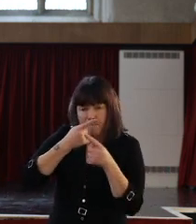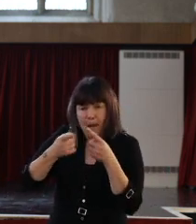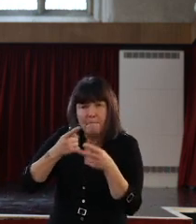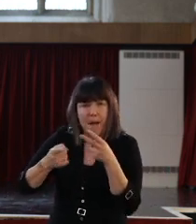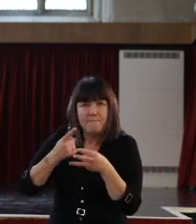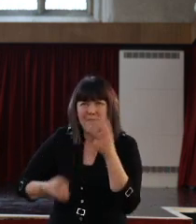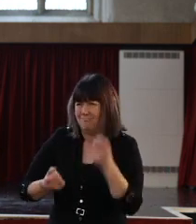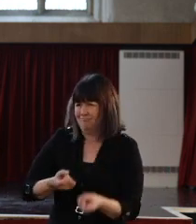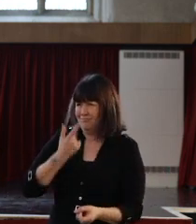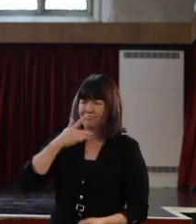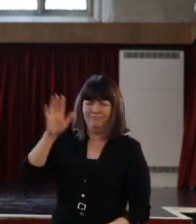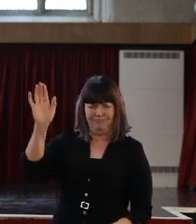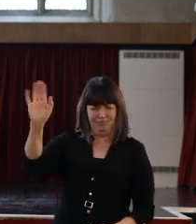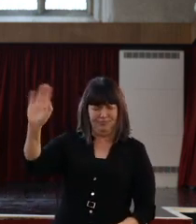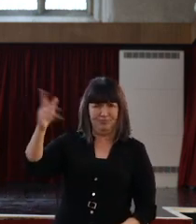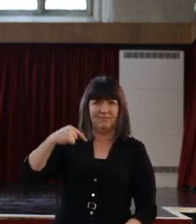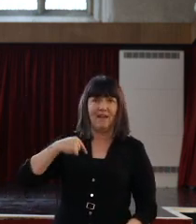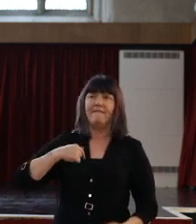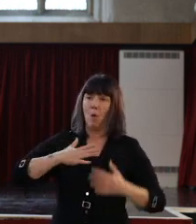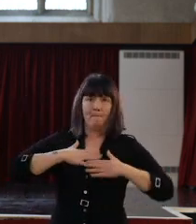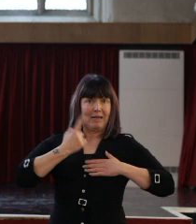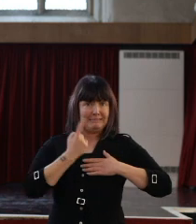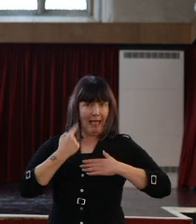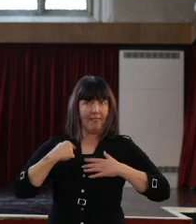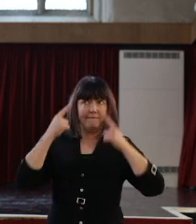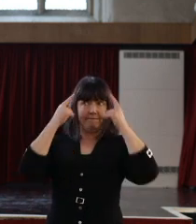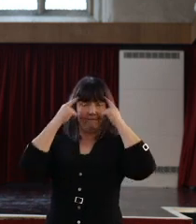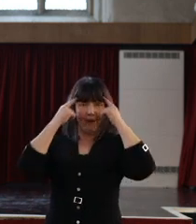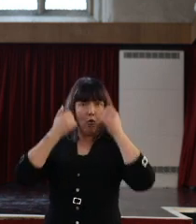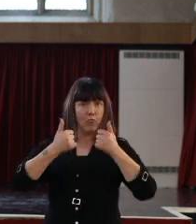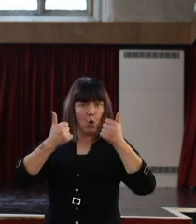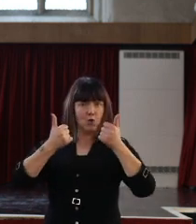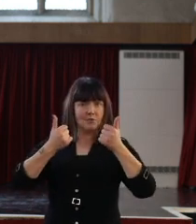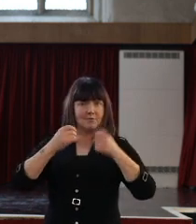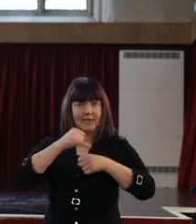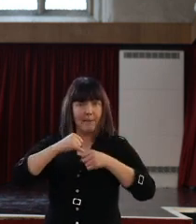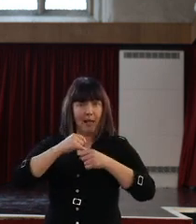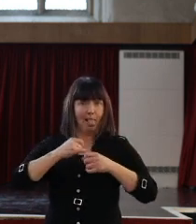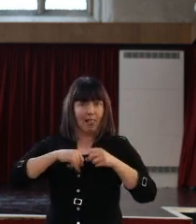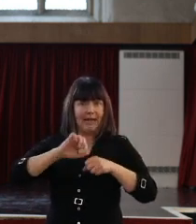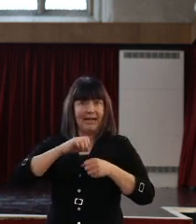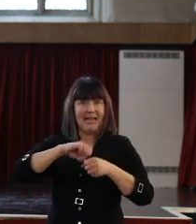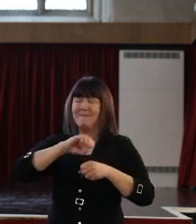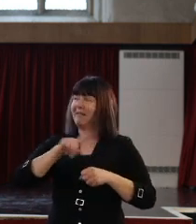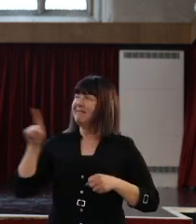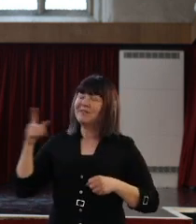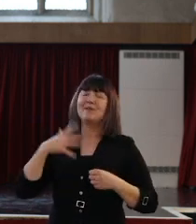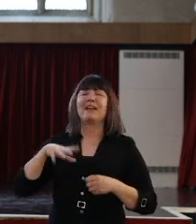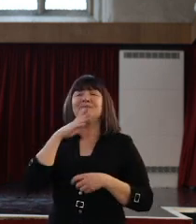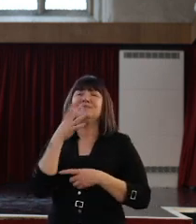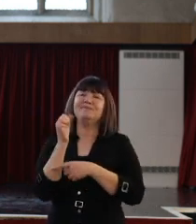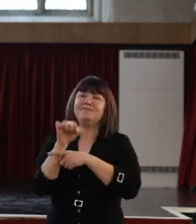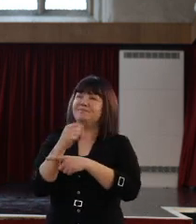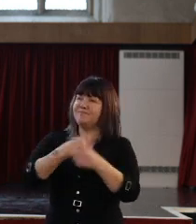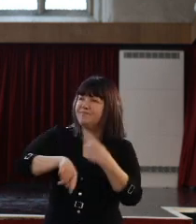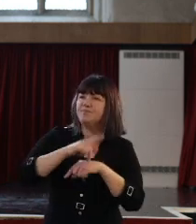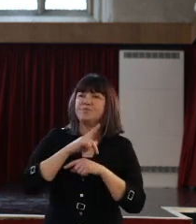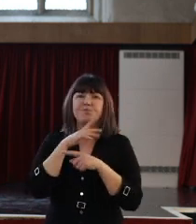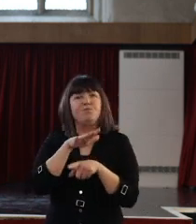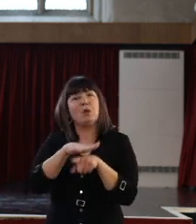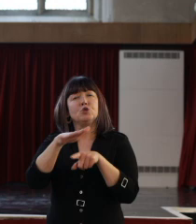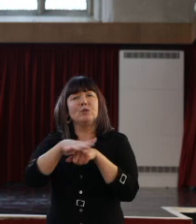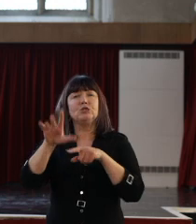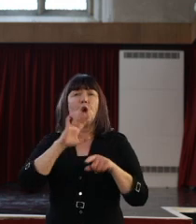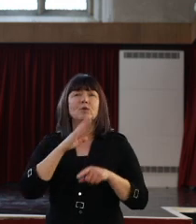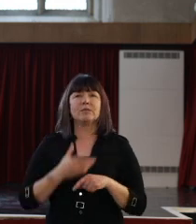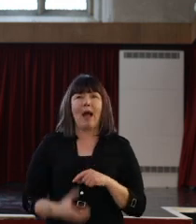If you really want to boost your serotonin, stand in front of 300 people a night doing knob gags. That's my advice. But I'm also aware that